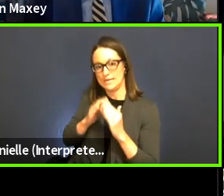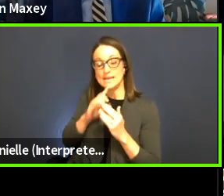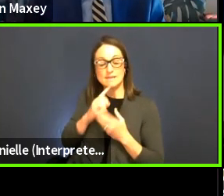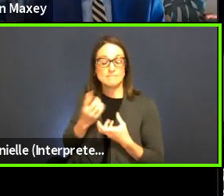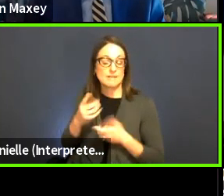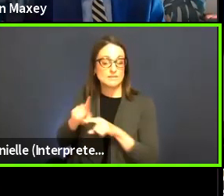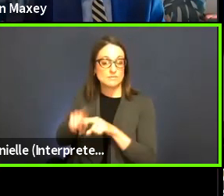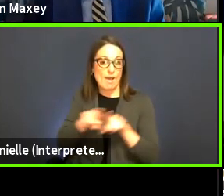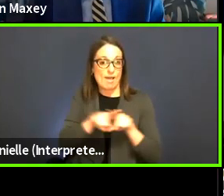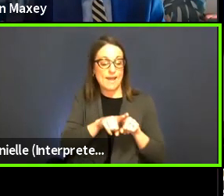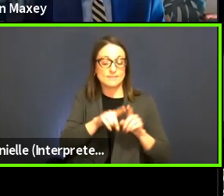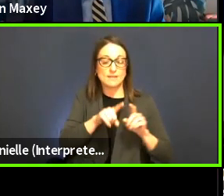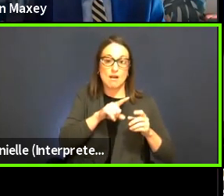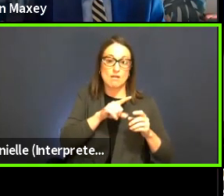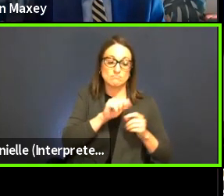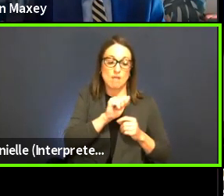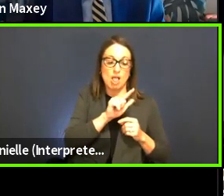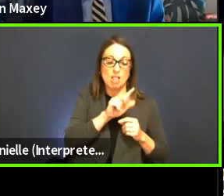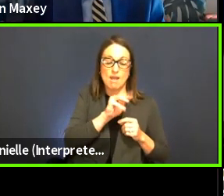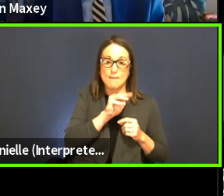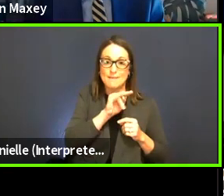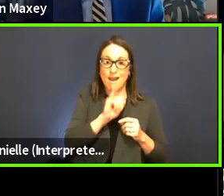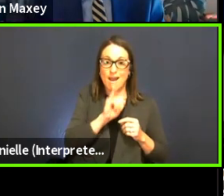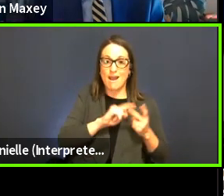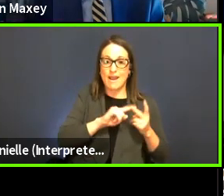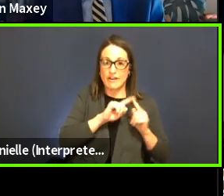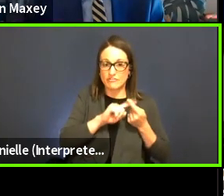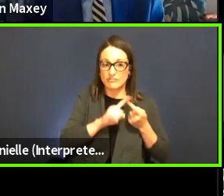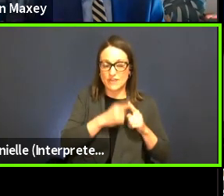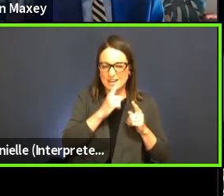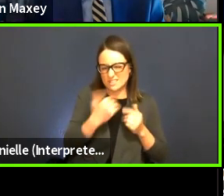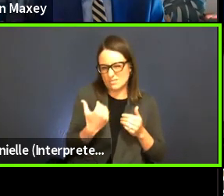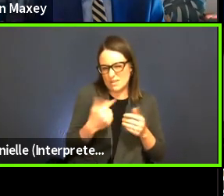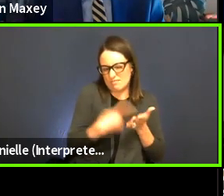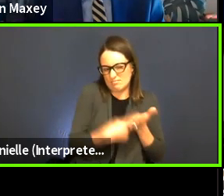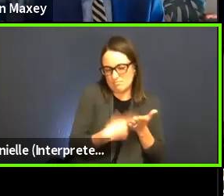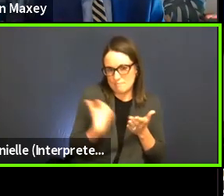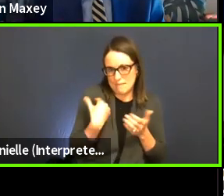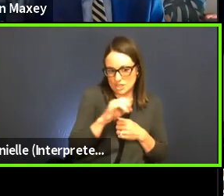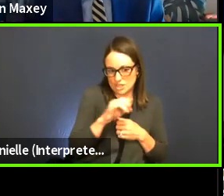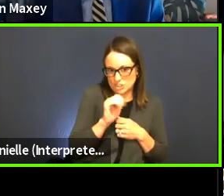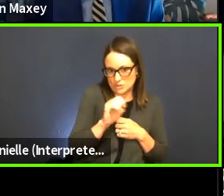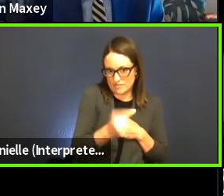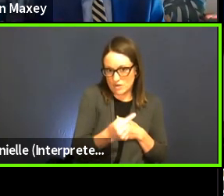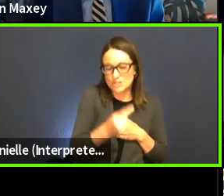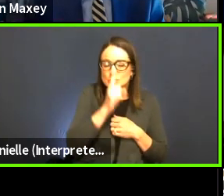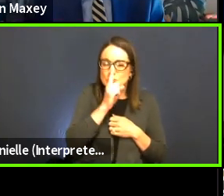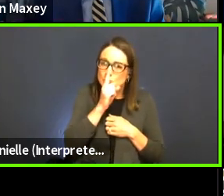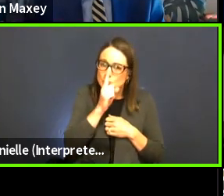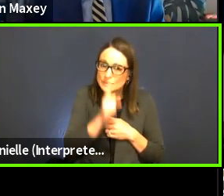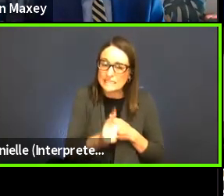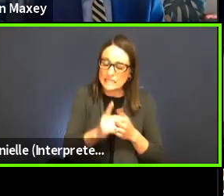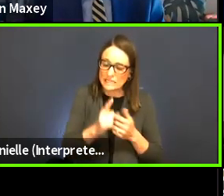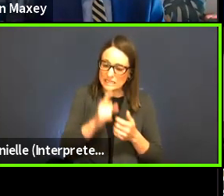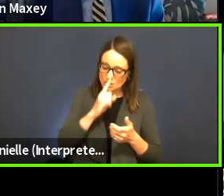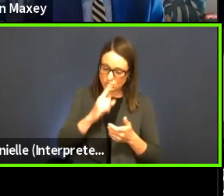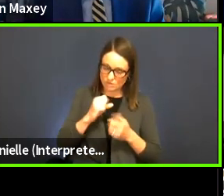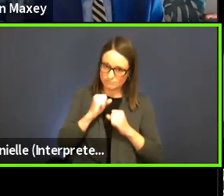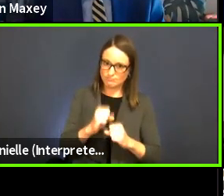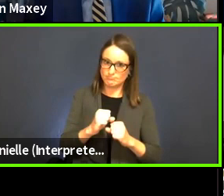1st, reaffirming UNC's values of inclusion and respect, highlighting our stand in solidarity with